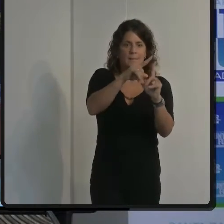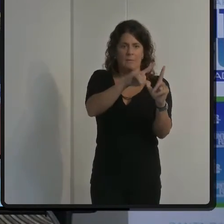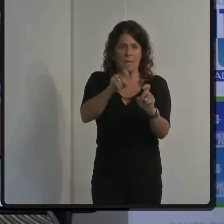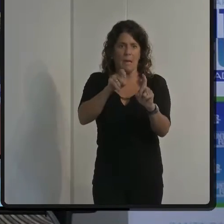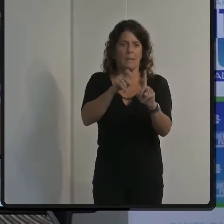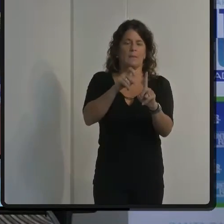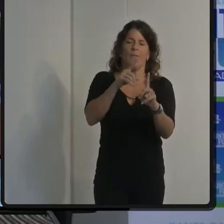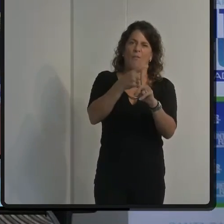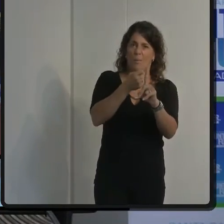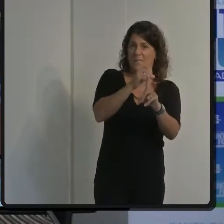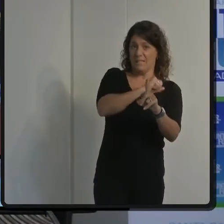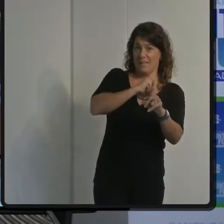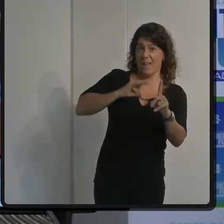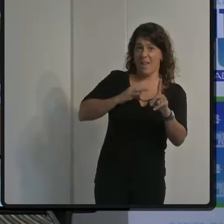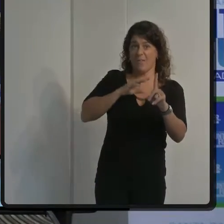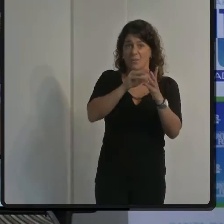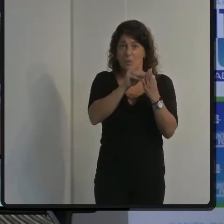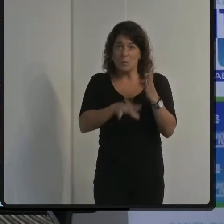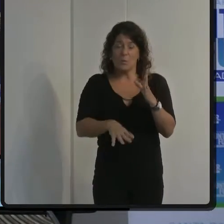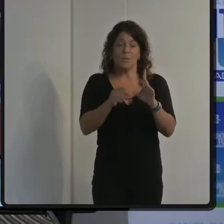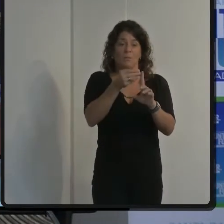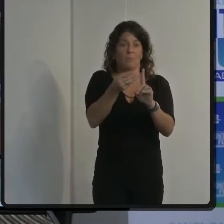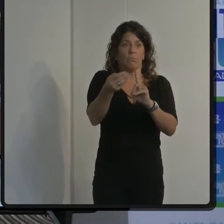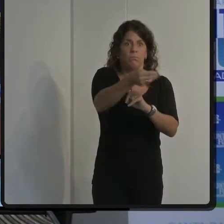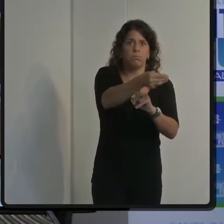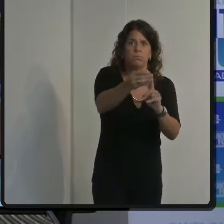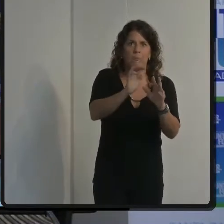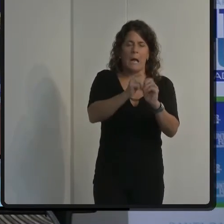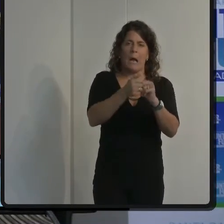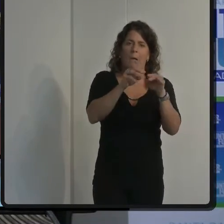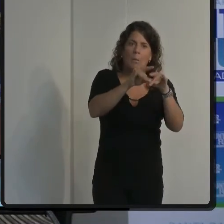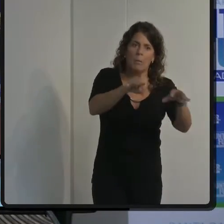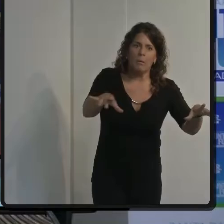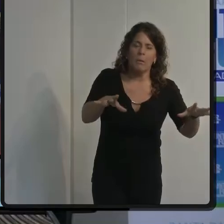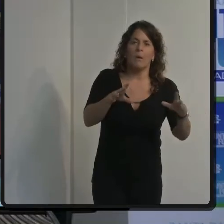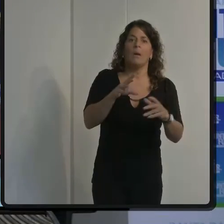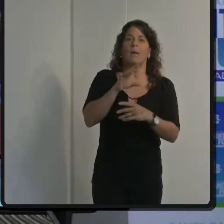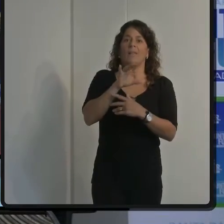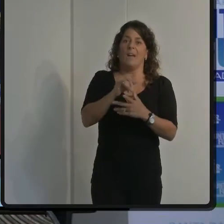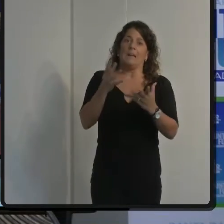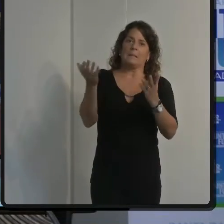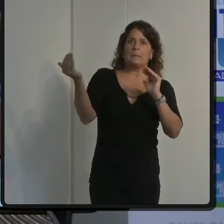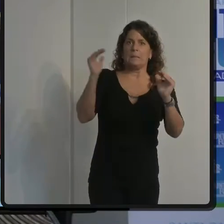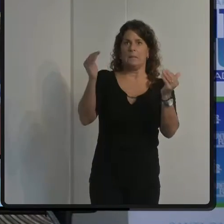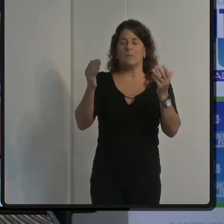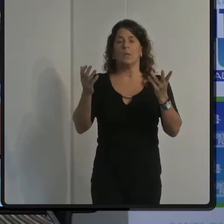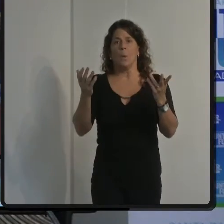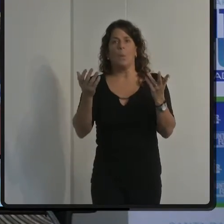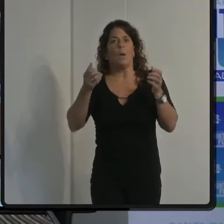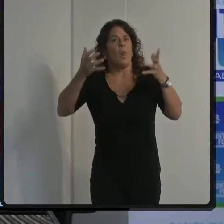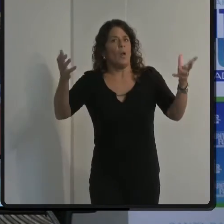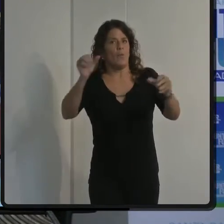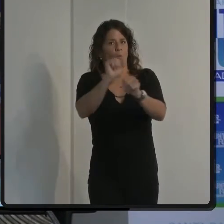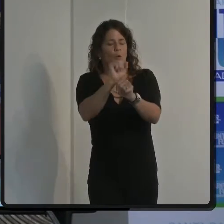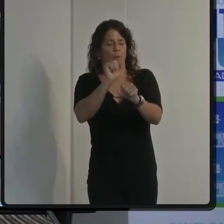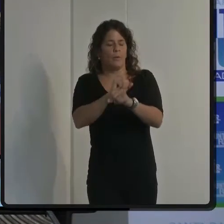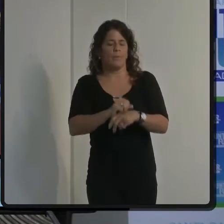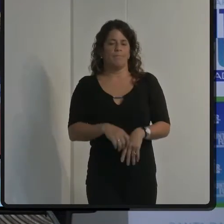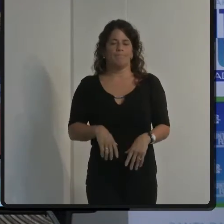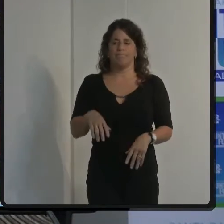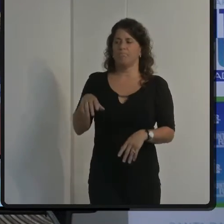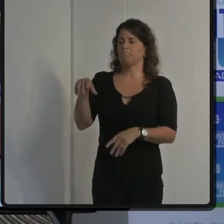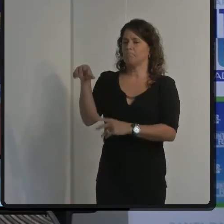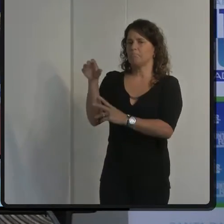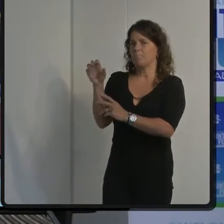a staff or a student. So how is the county going to support that role? Yes, the schools will have to